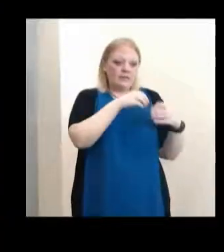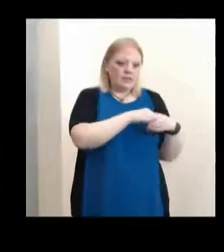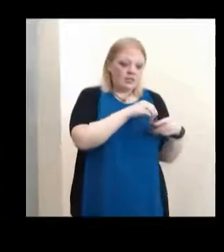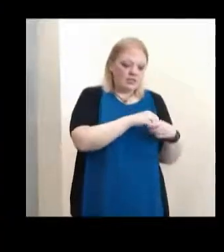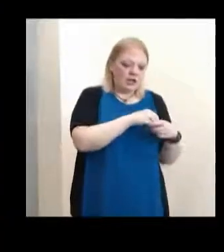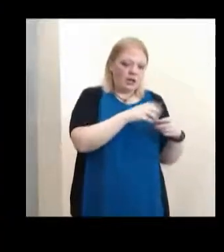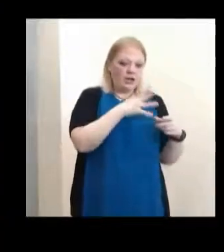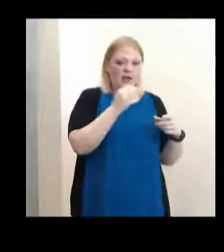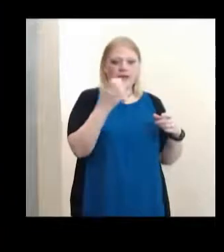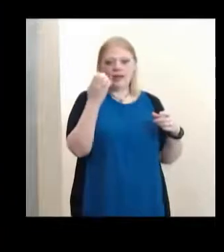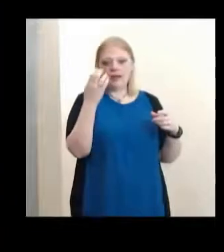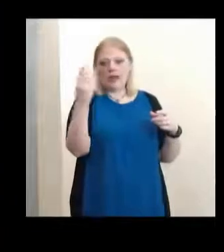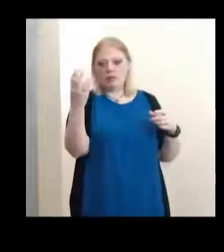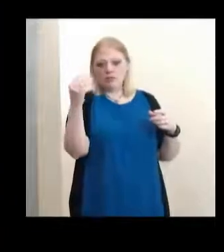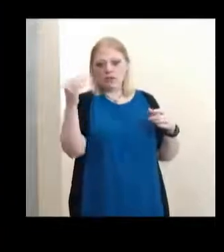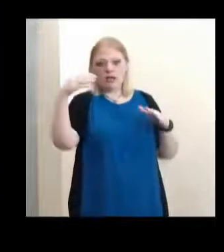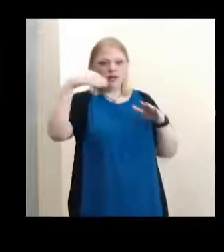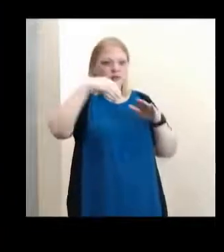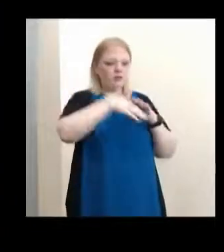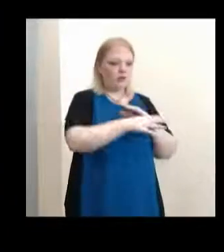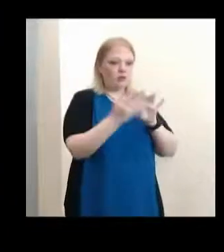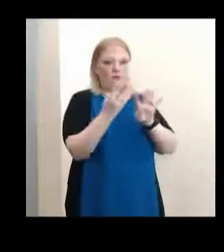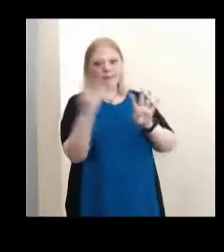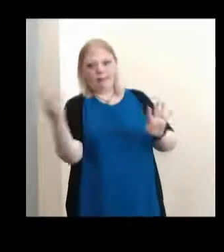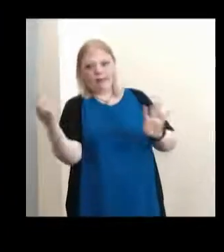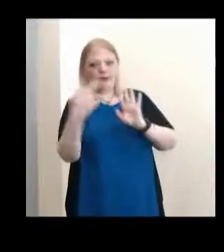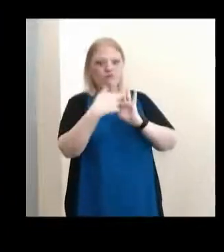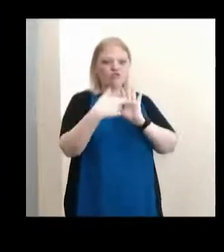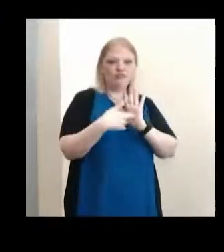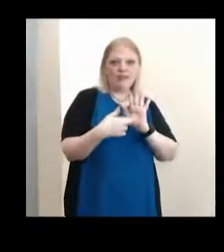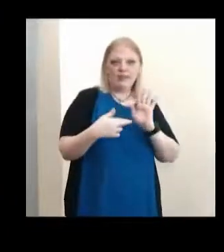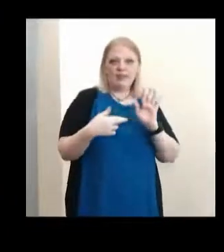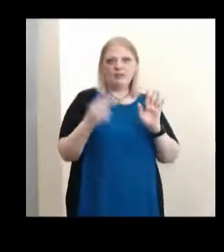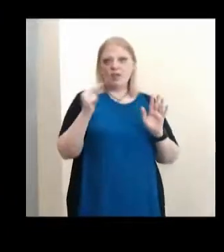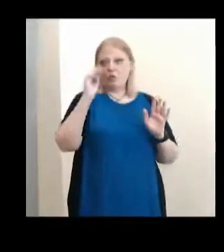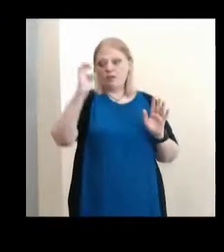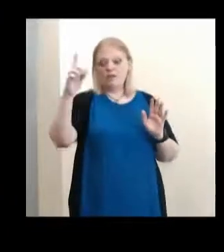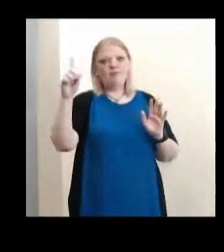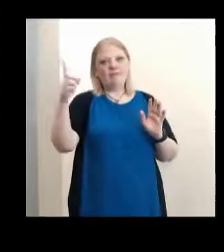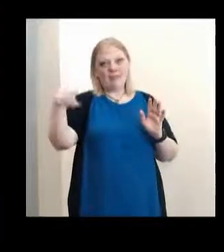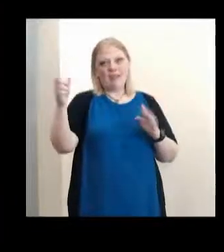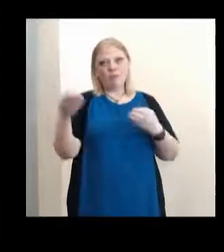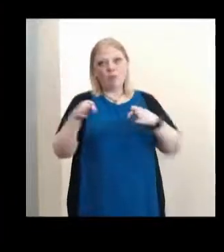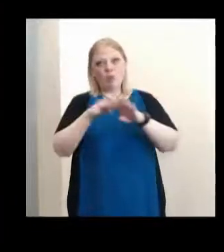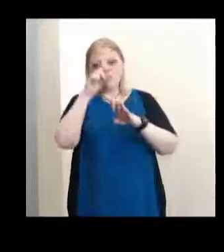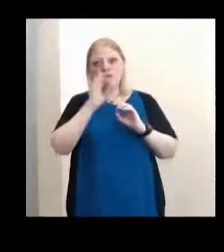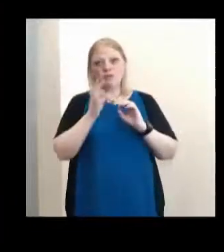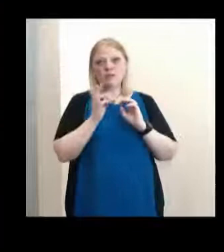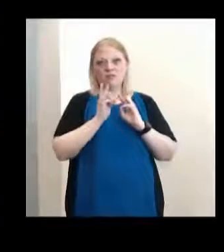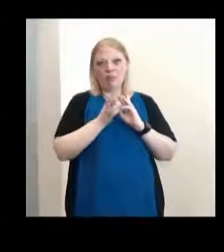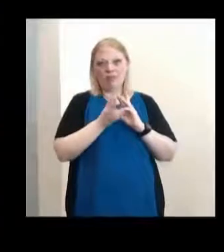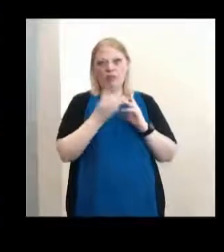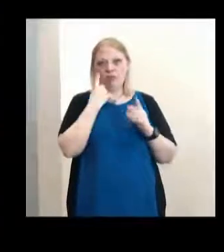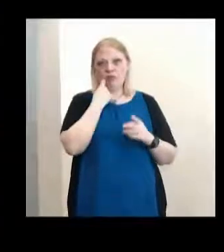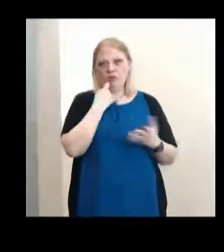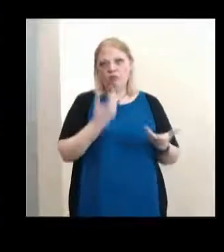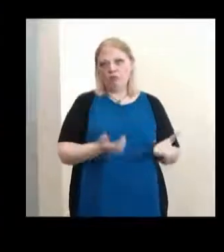outdoor entry points and registration areas in the Northeast have had to be shut down because of the weather in recent